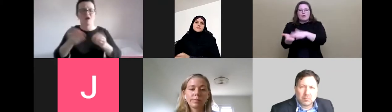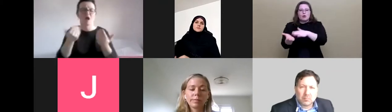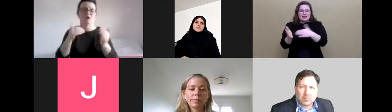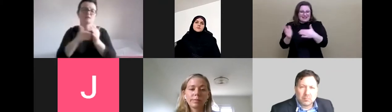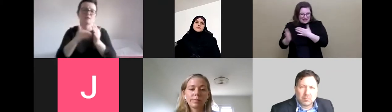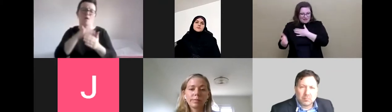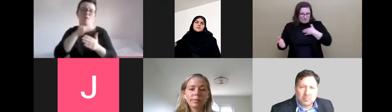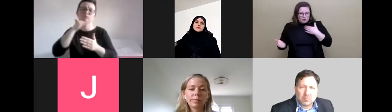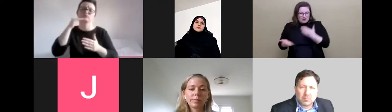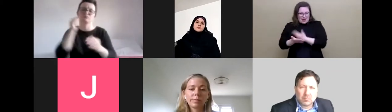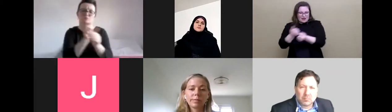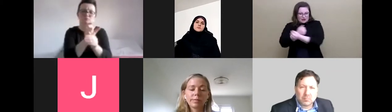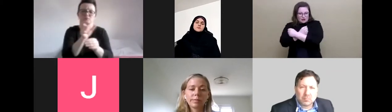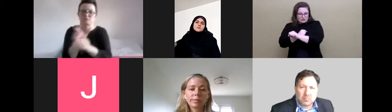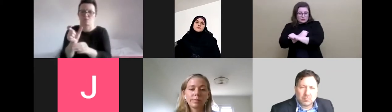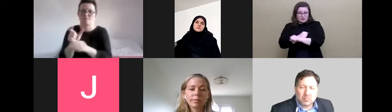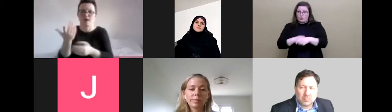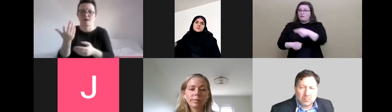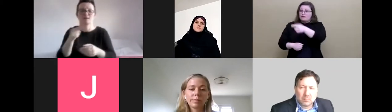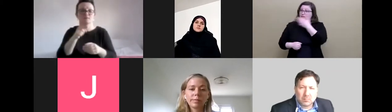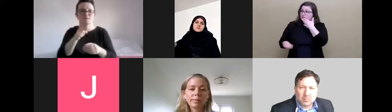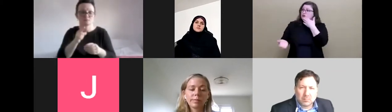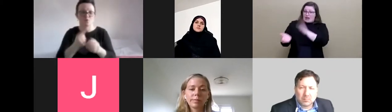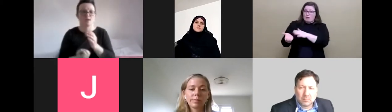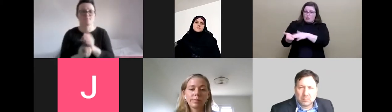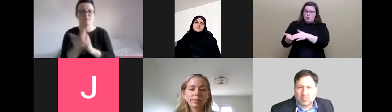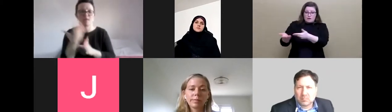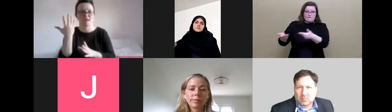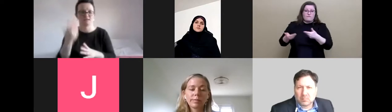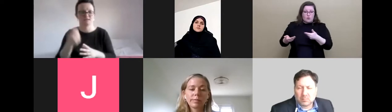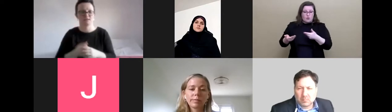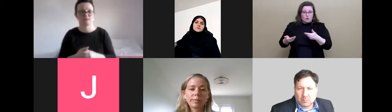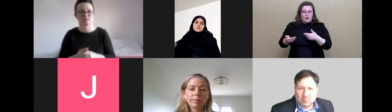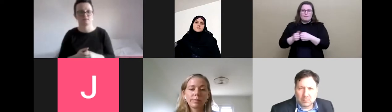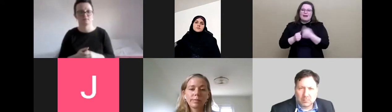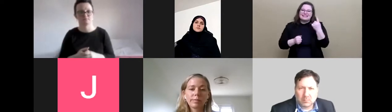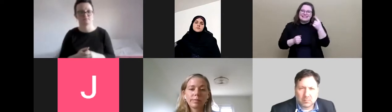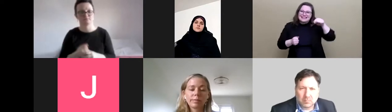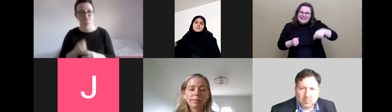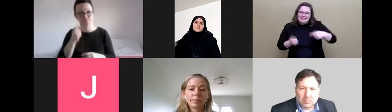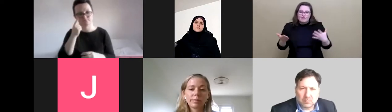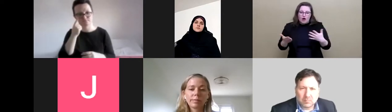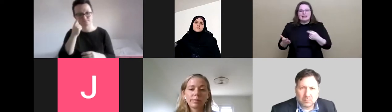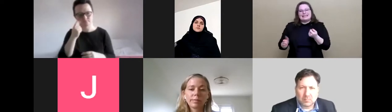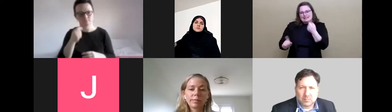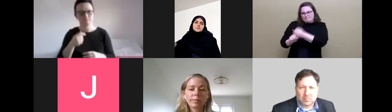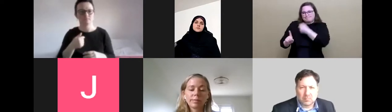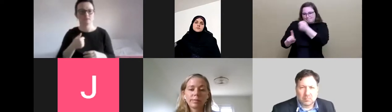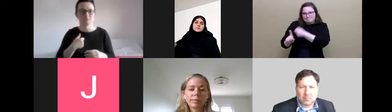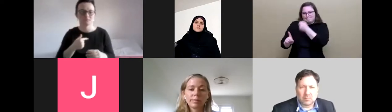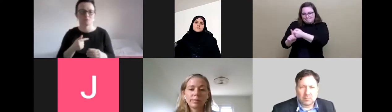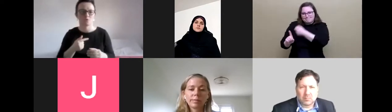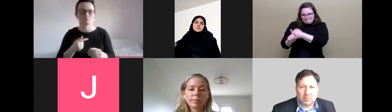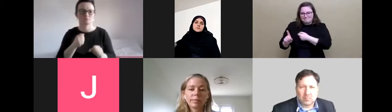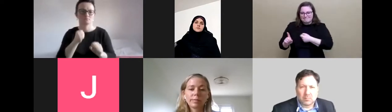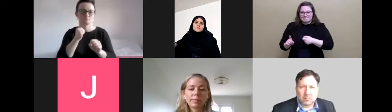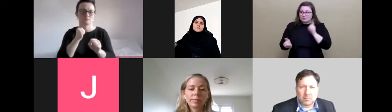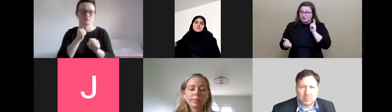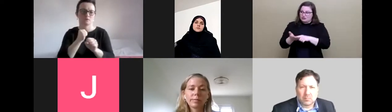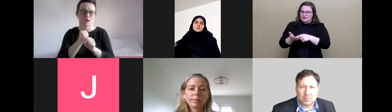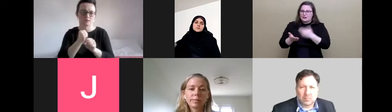are good and acceptable to us, but it requires a lot of advocacy in order to have